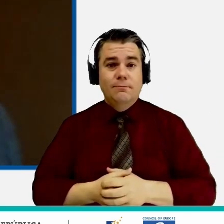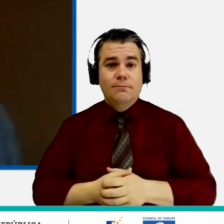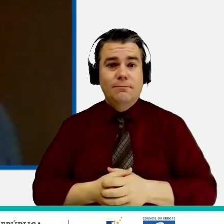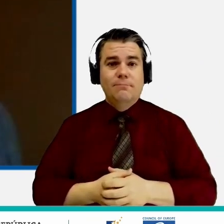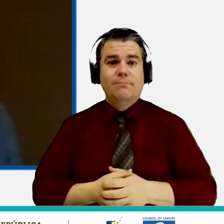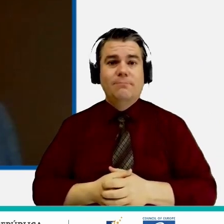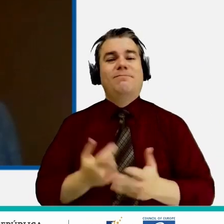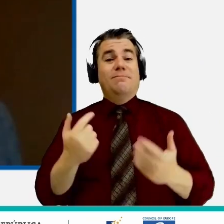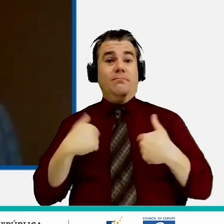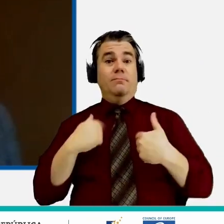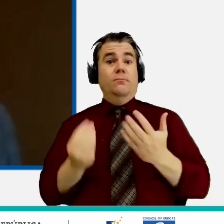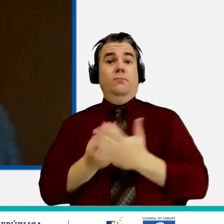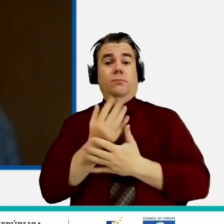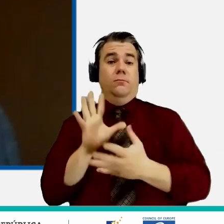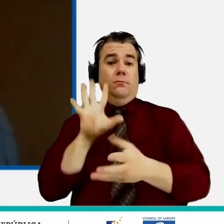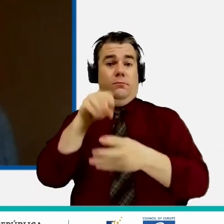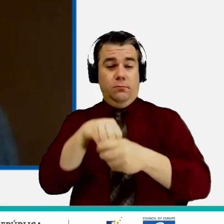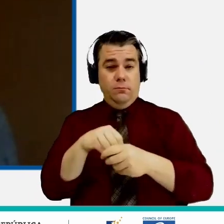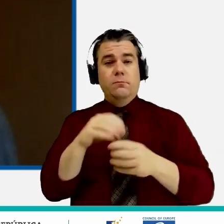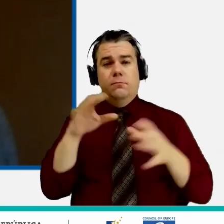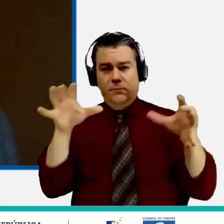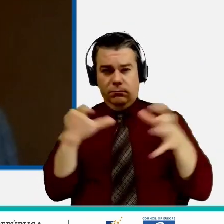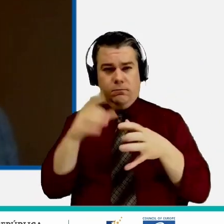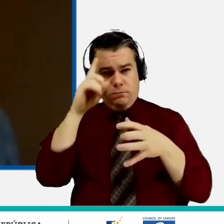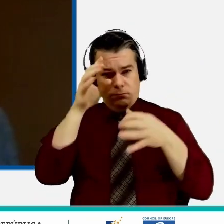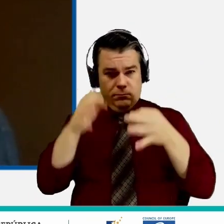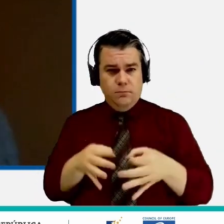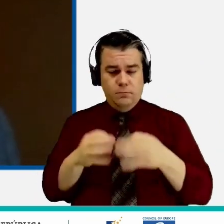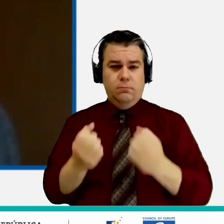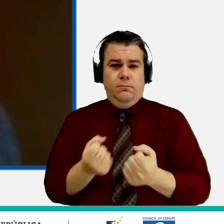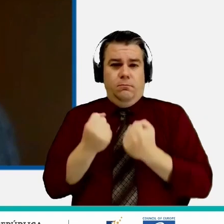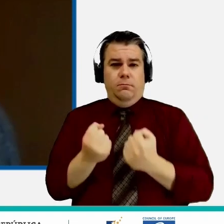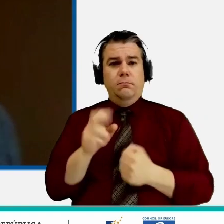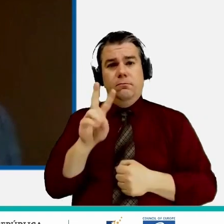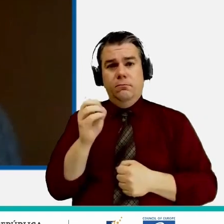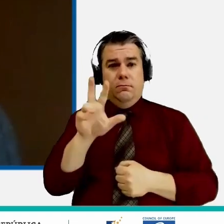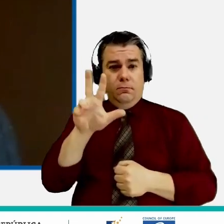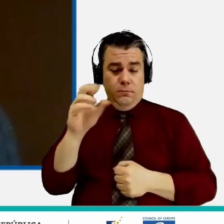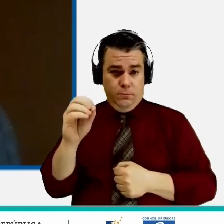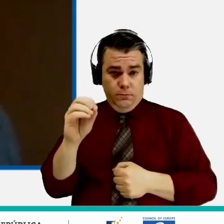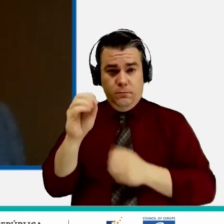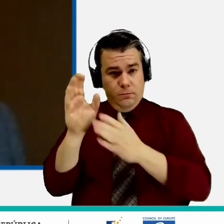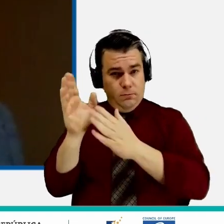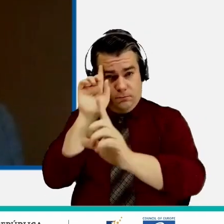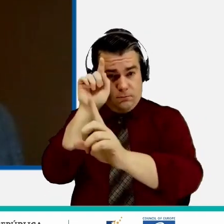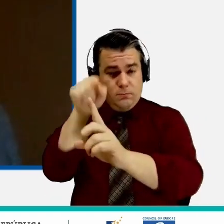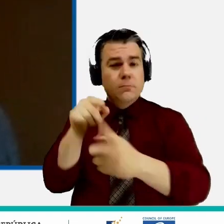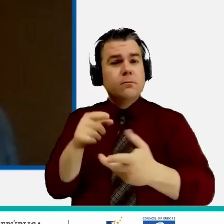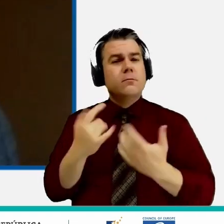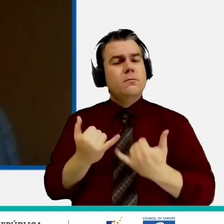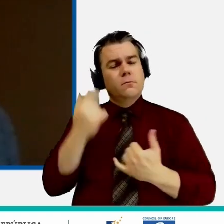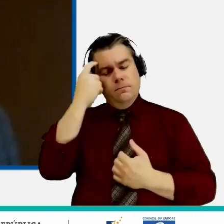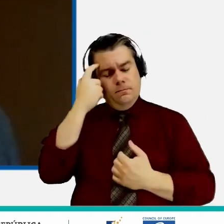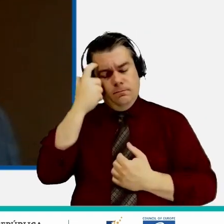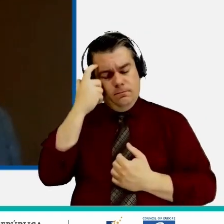as a new member of the Regional Consultative Committee for the Make My City Resilient 2030 campaign, we are in the moment considering few options how